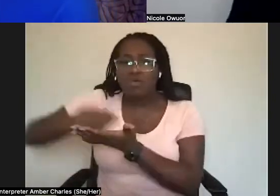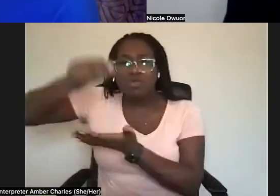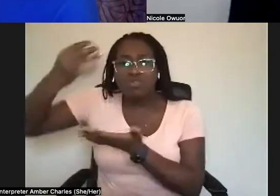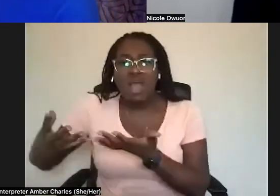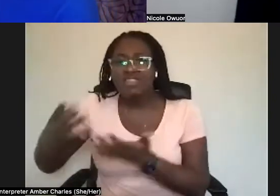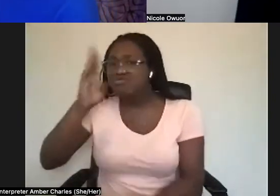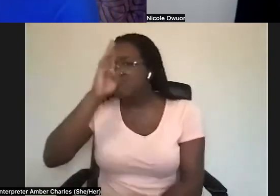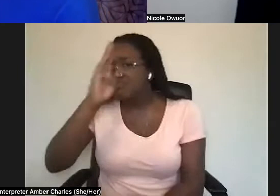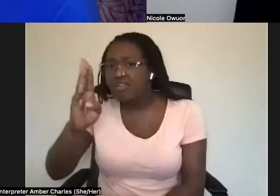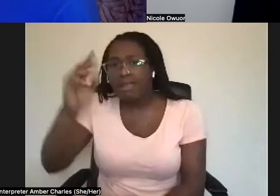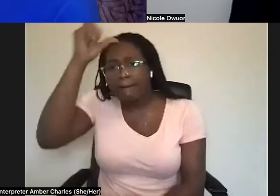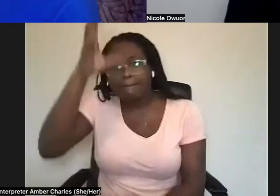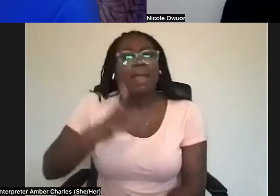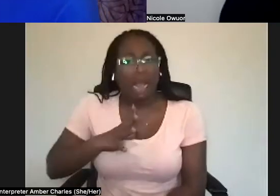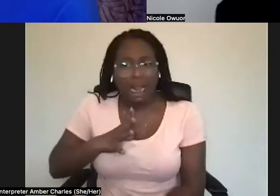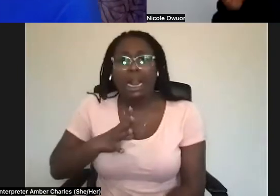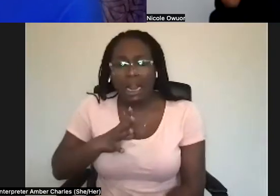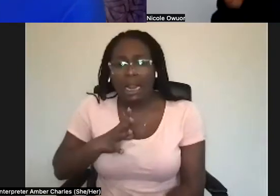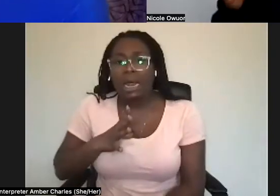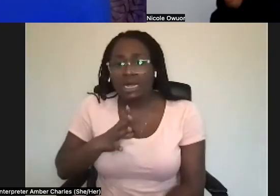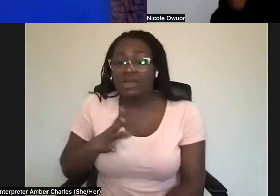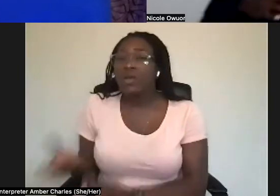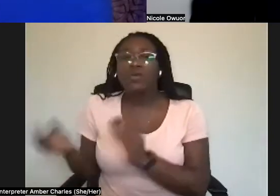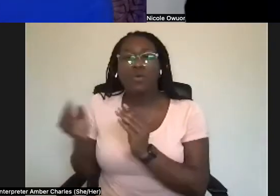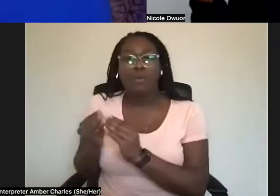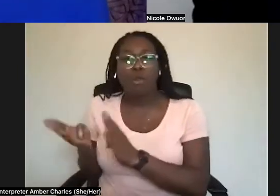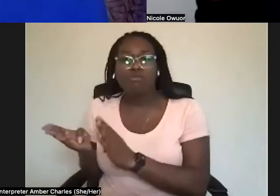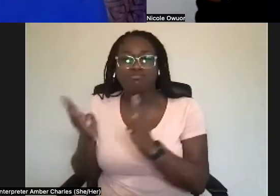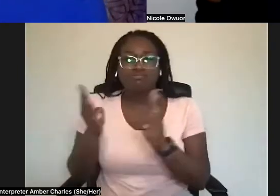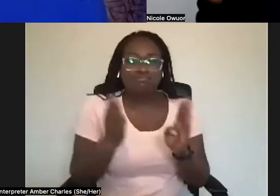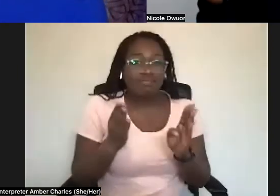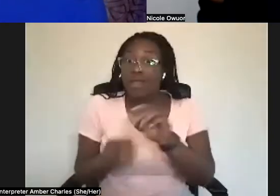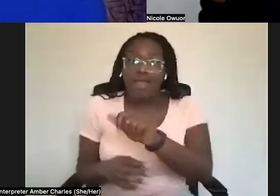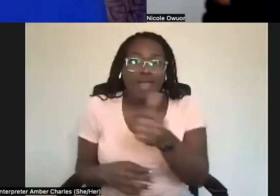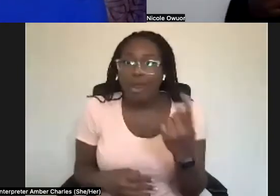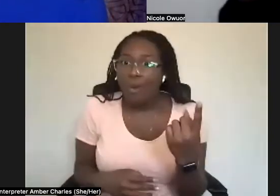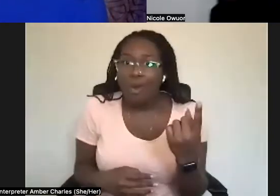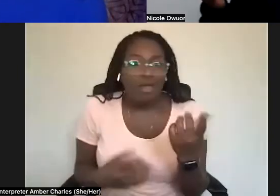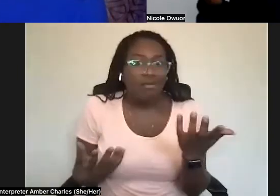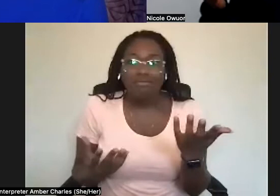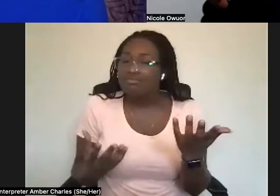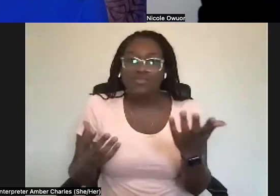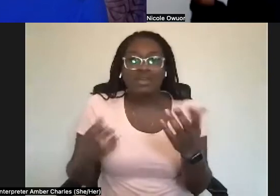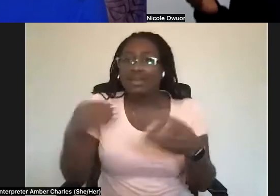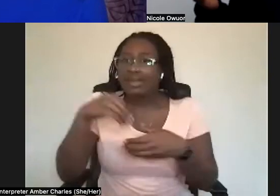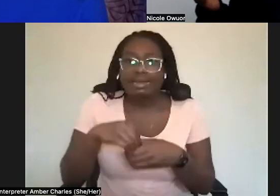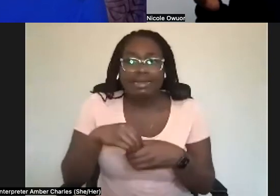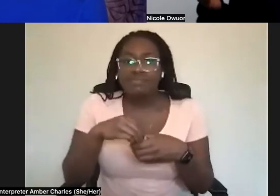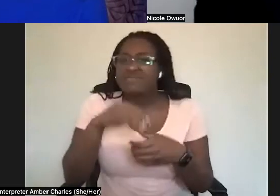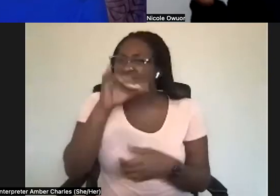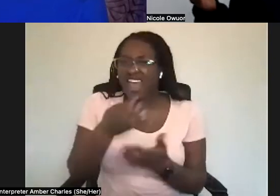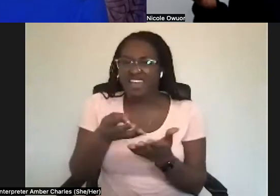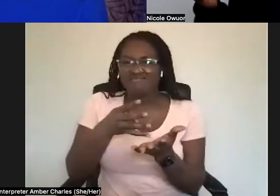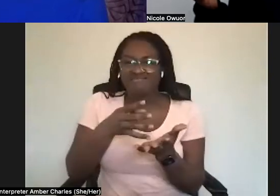straight male, and more towards anyone who would be in a historically excluded